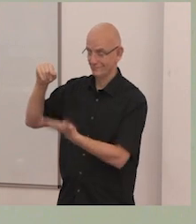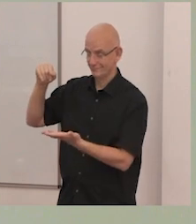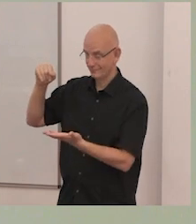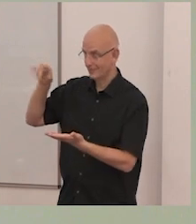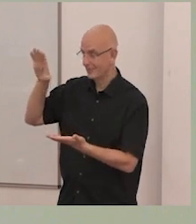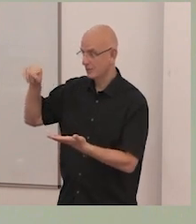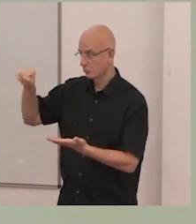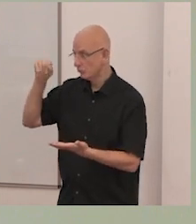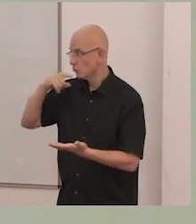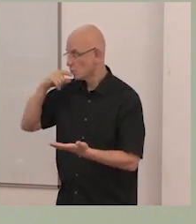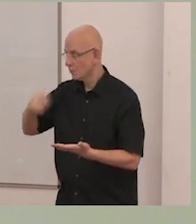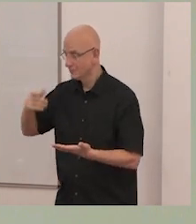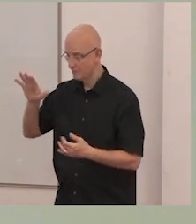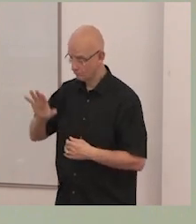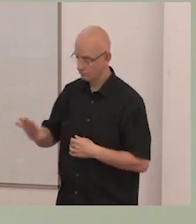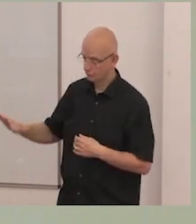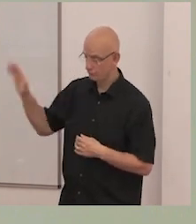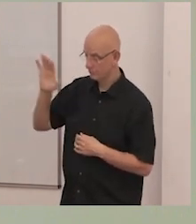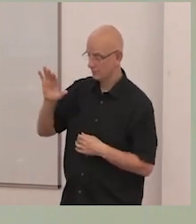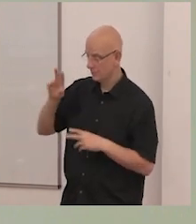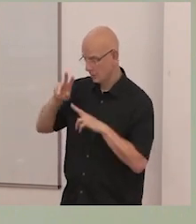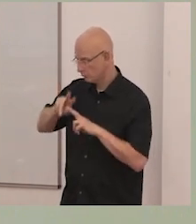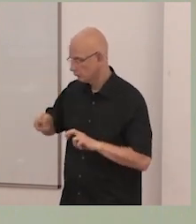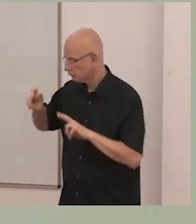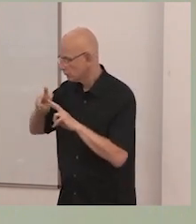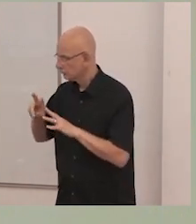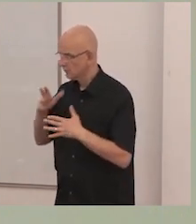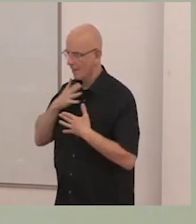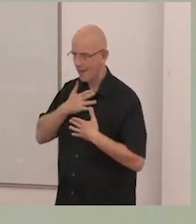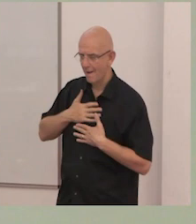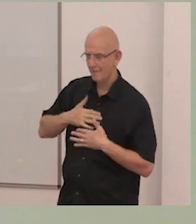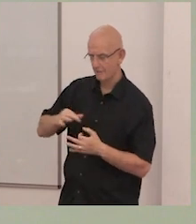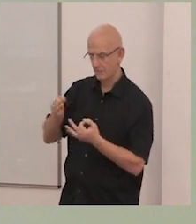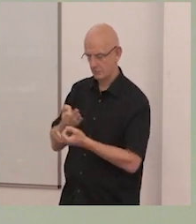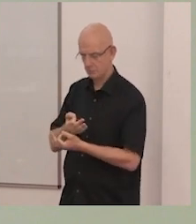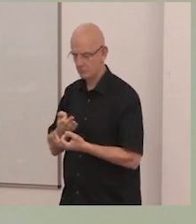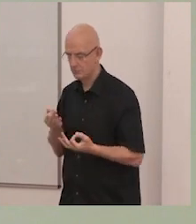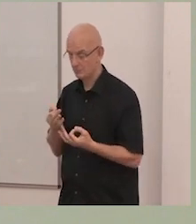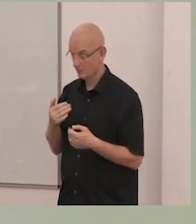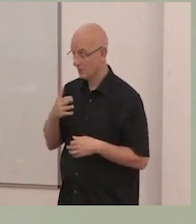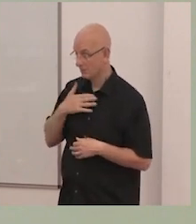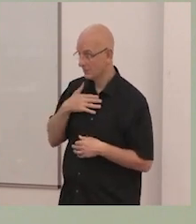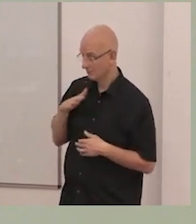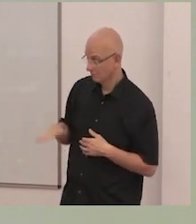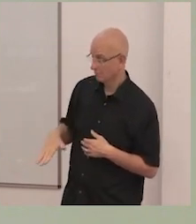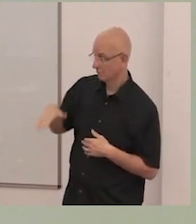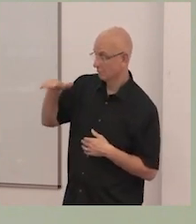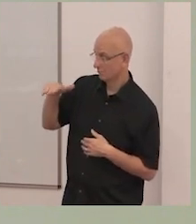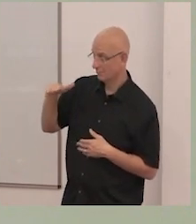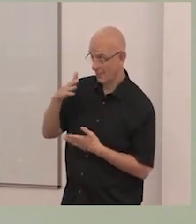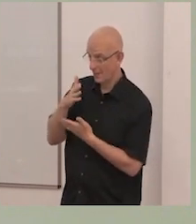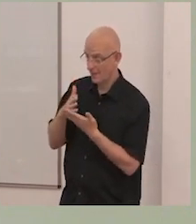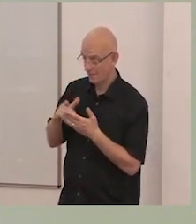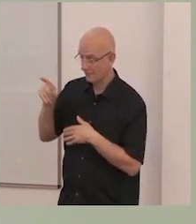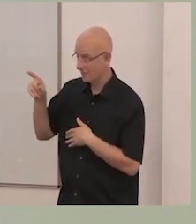there, and I'm expert. And when one country was coming, for example, from that region, and they chose